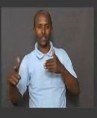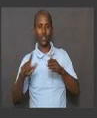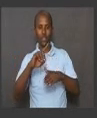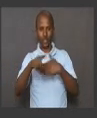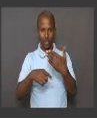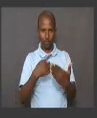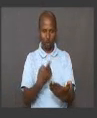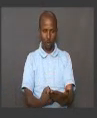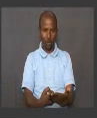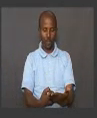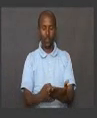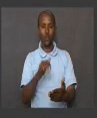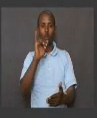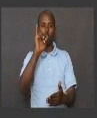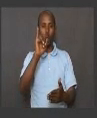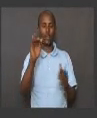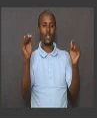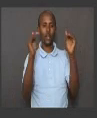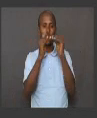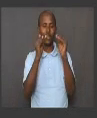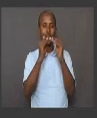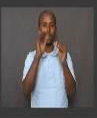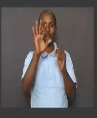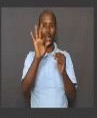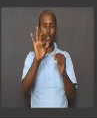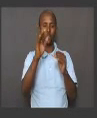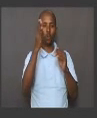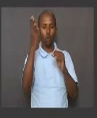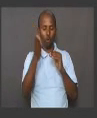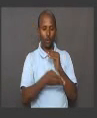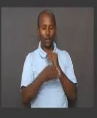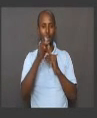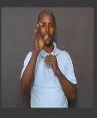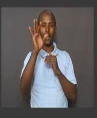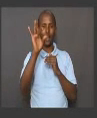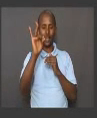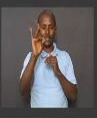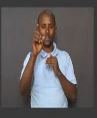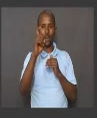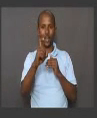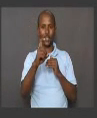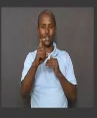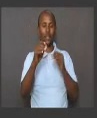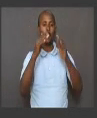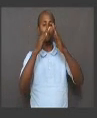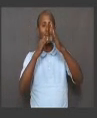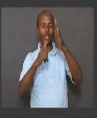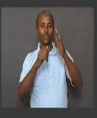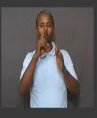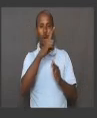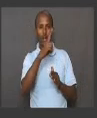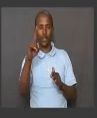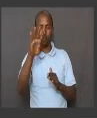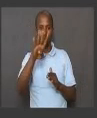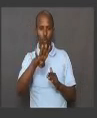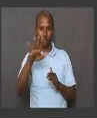therefore, y equals 9 over 8x minus